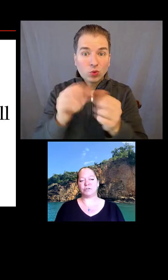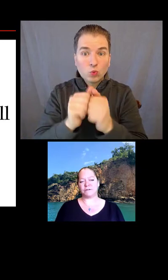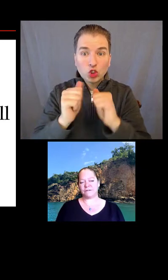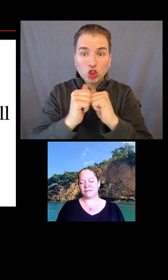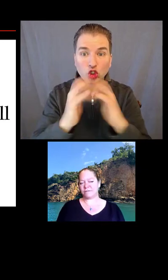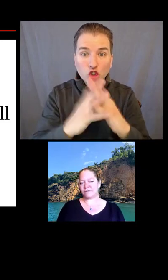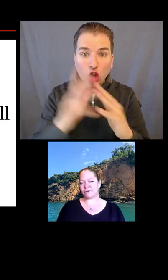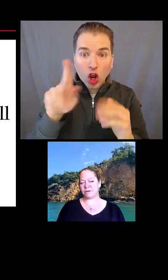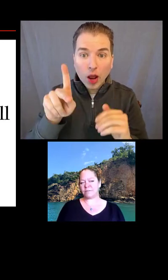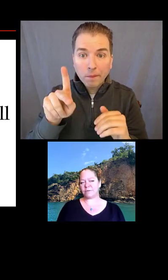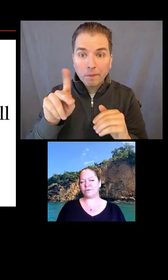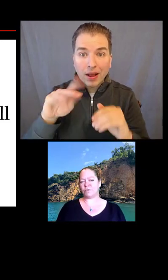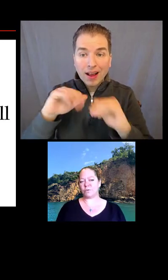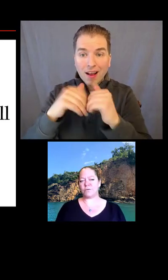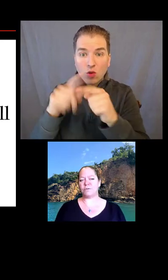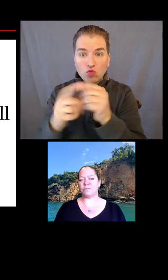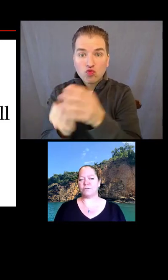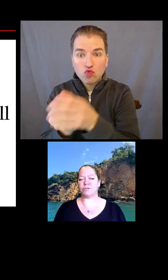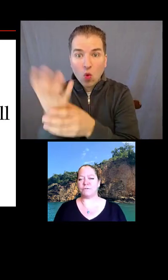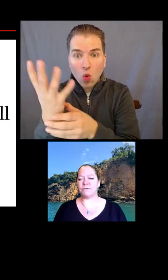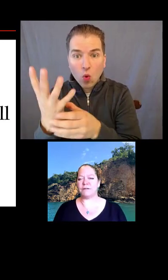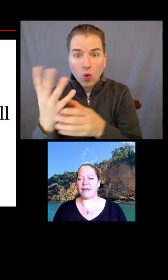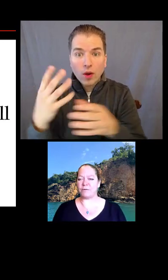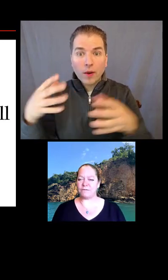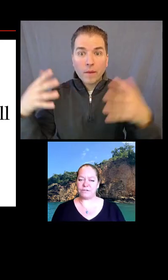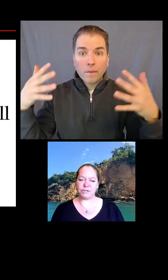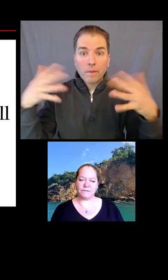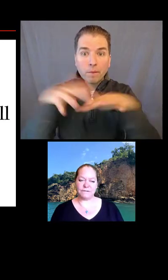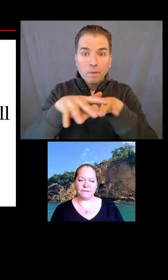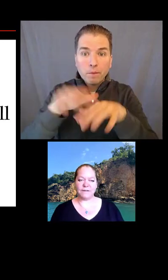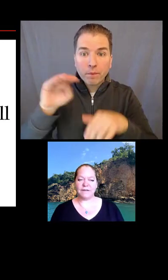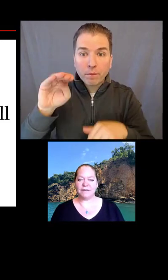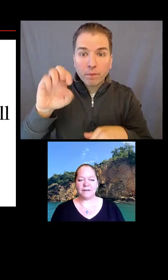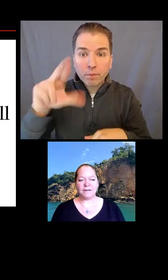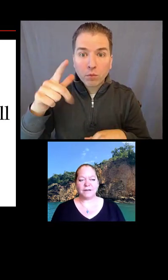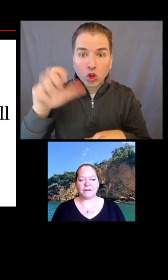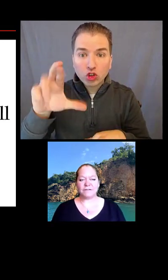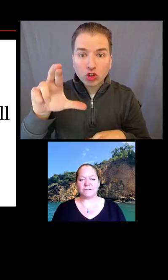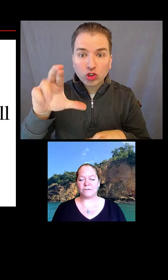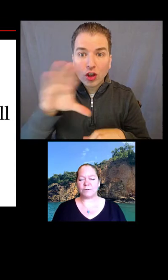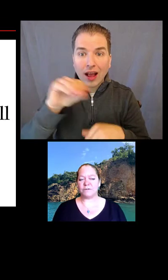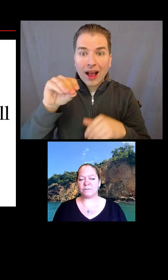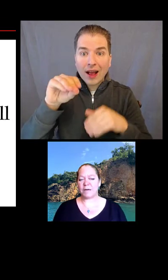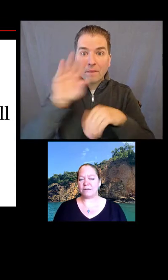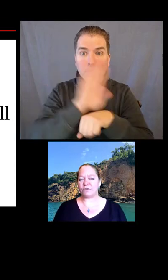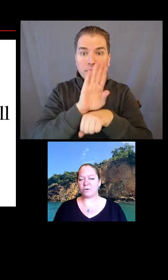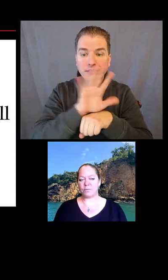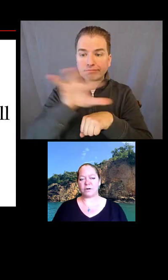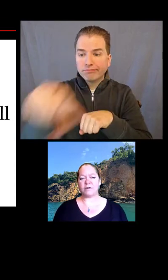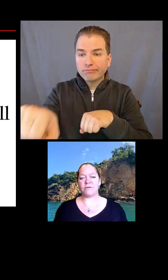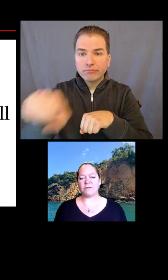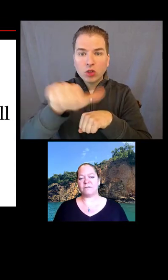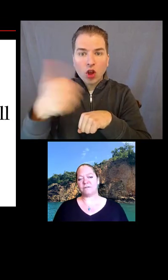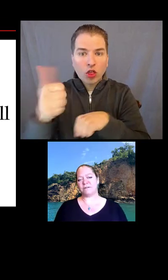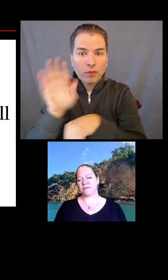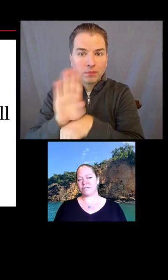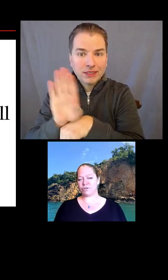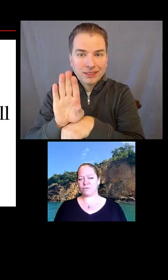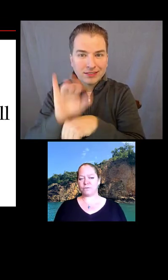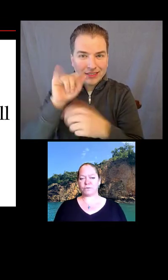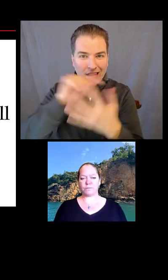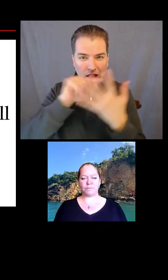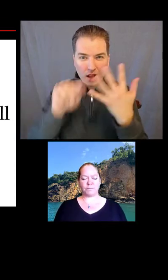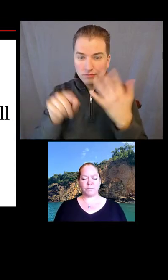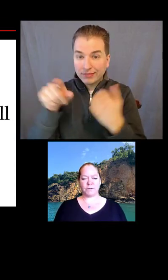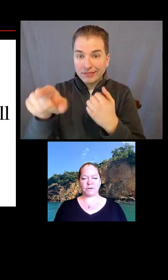the intricacy of startup, growth, mergers, and acquisitions. This experience spans corporate governance